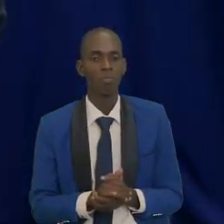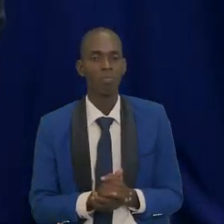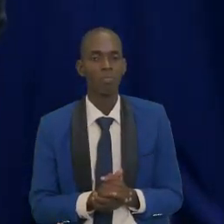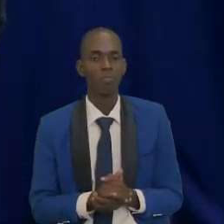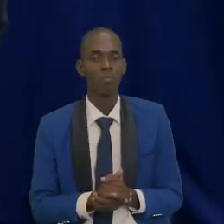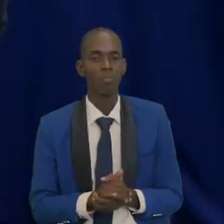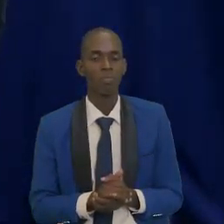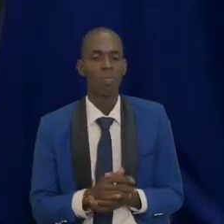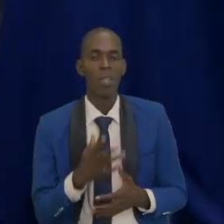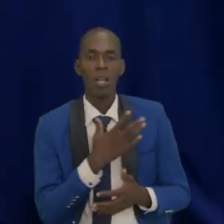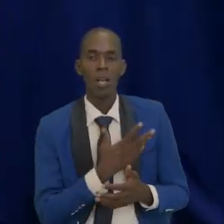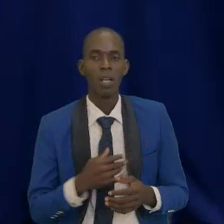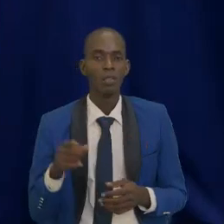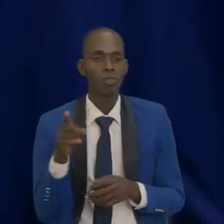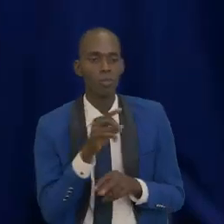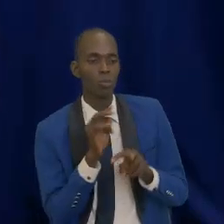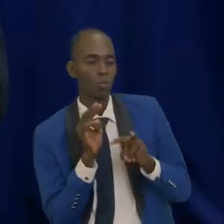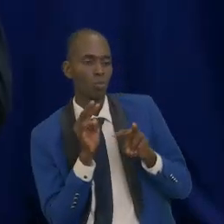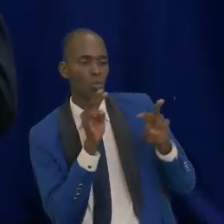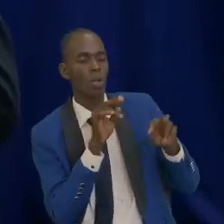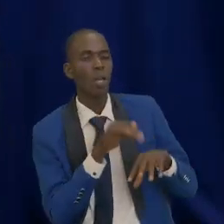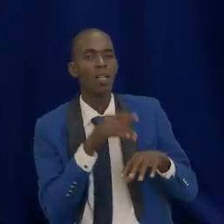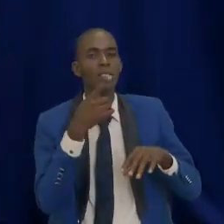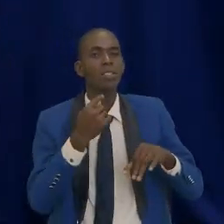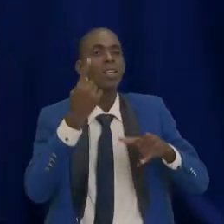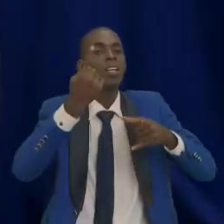you look at the show before you